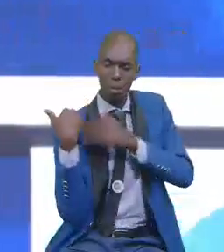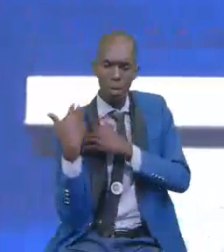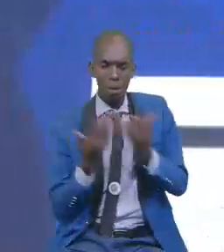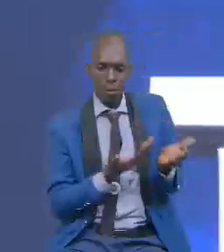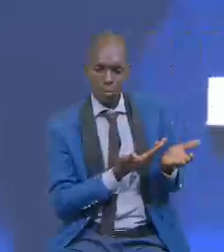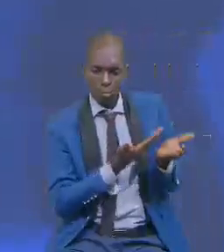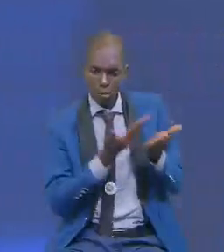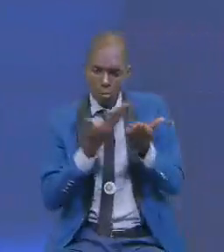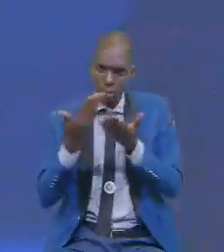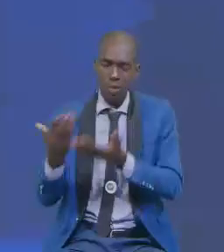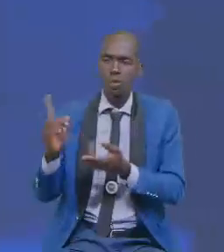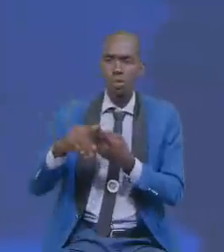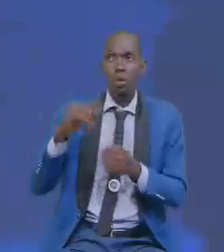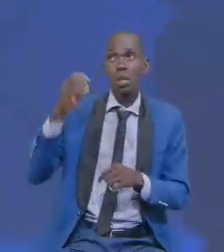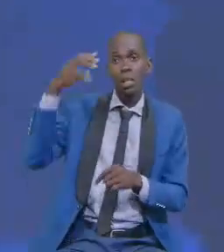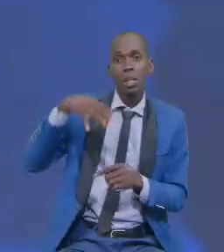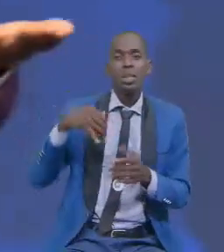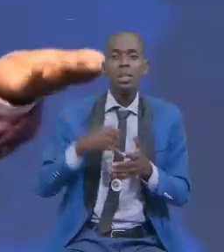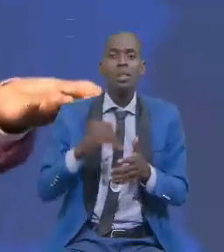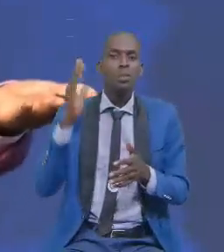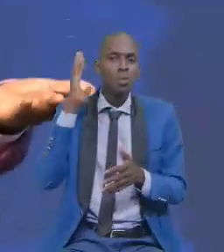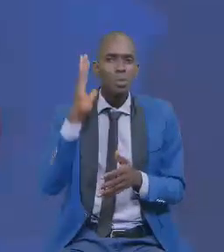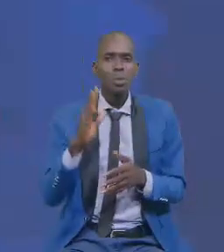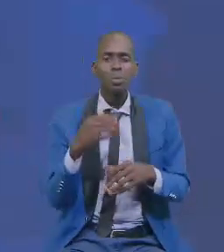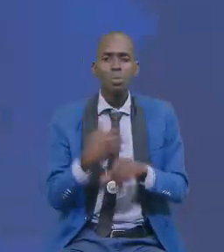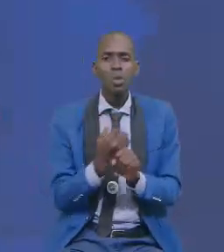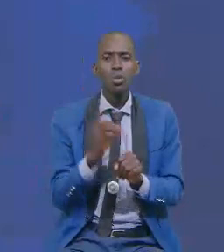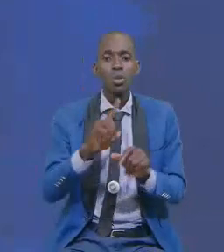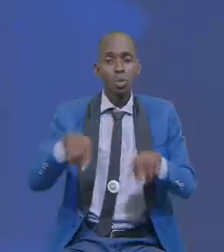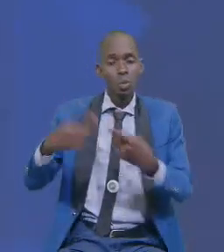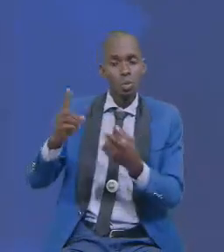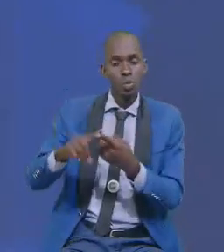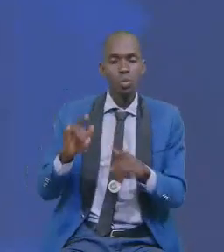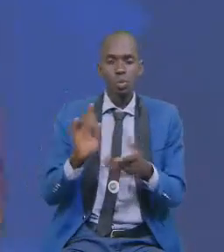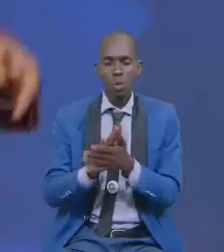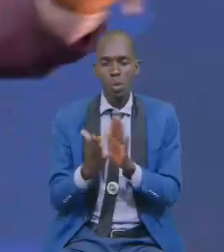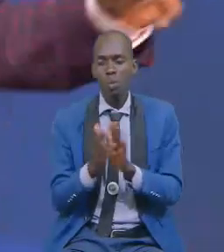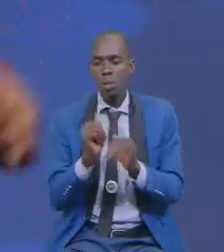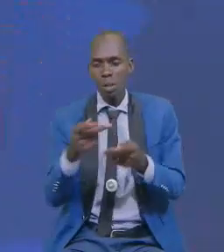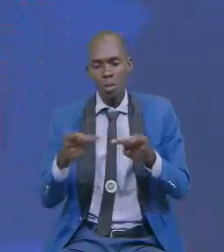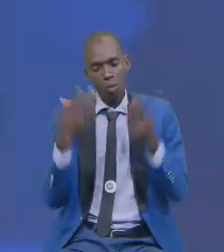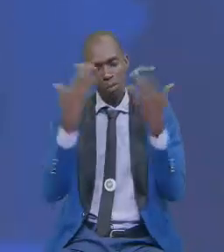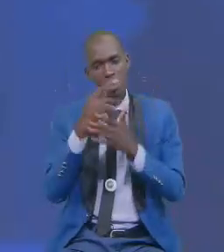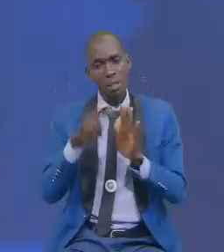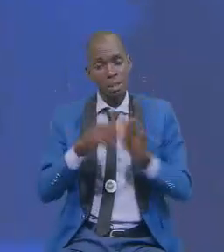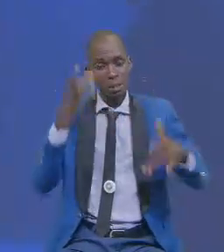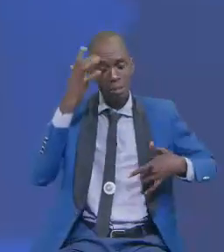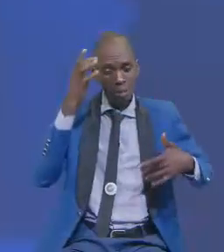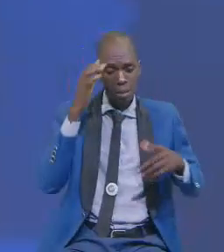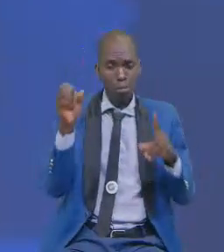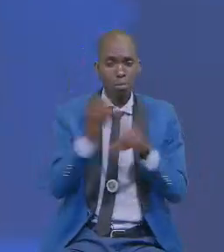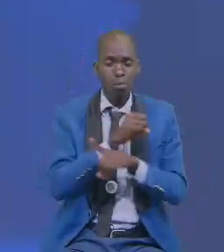light. It will make where you come to also a dungeon of darkness. Sickness, disease, infirmity, all